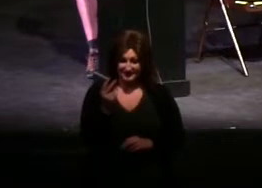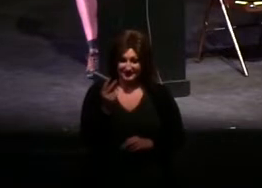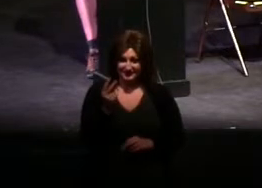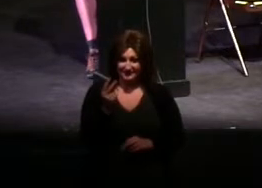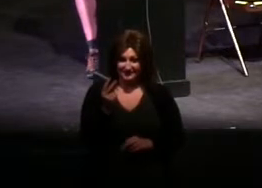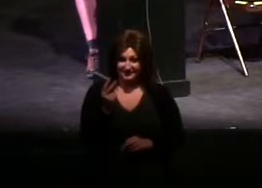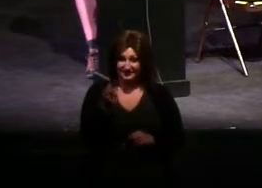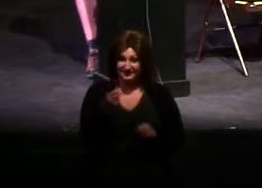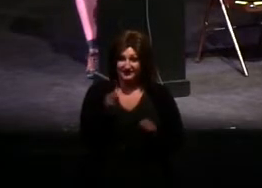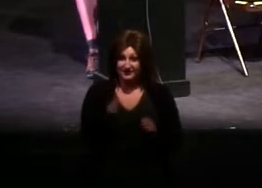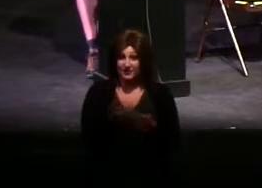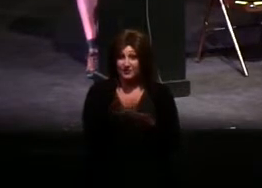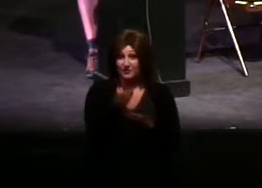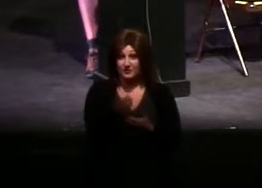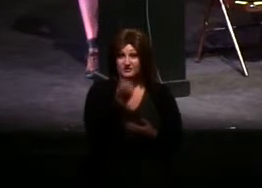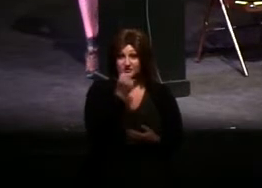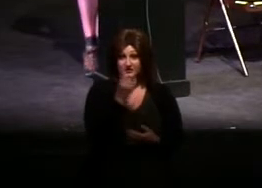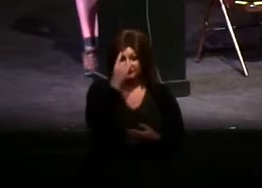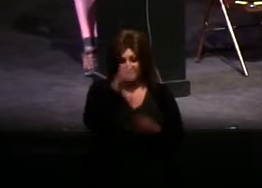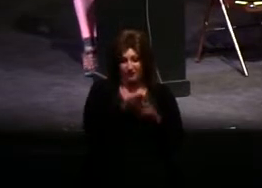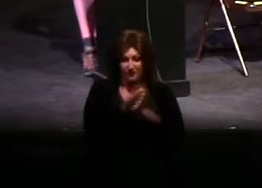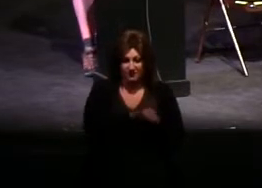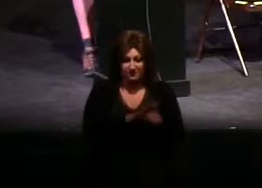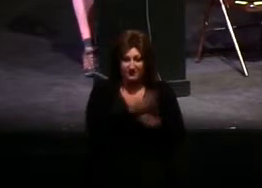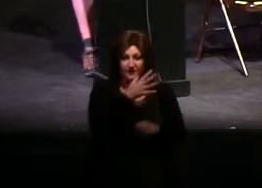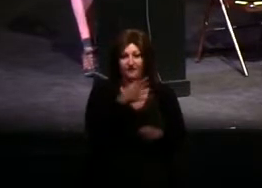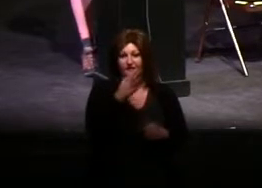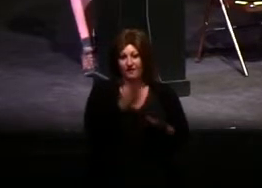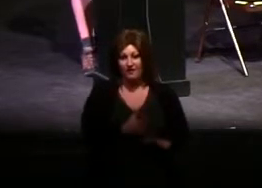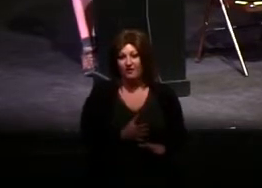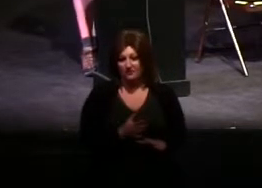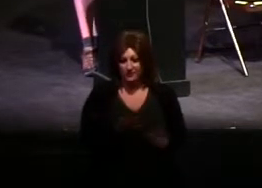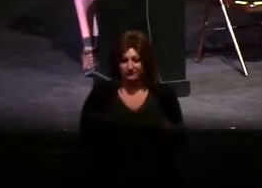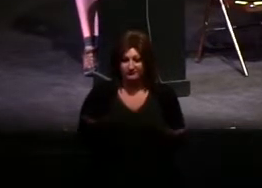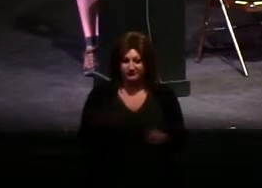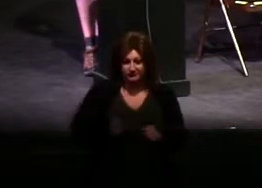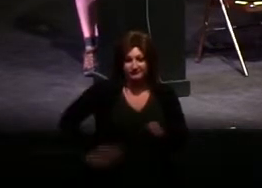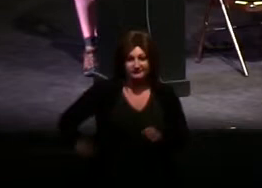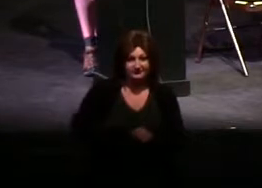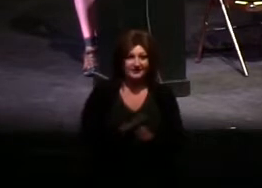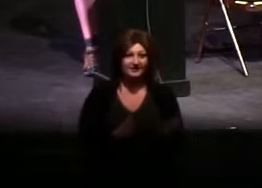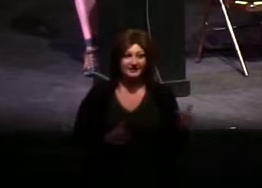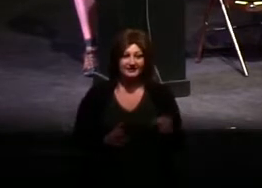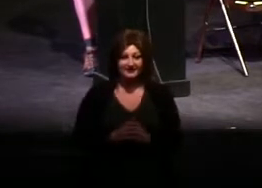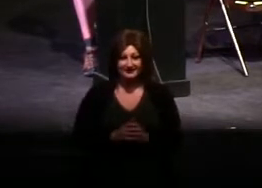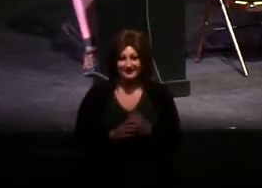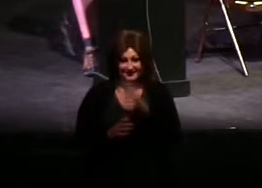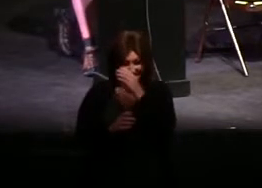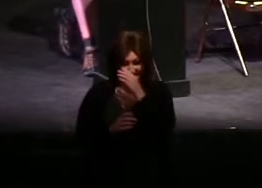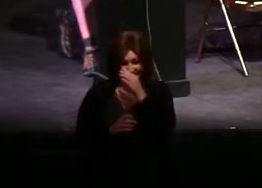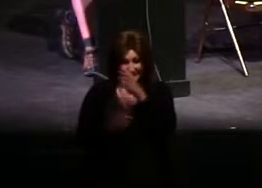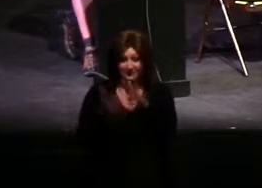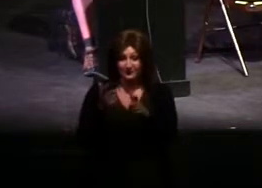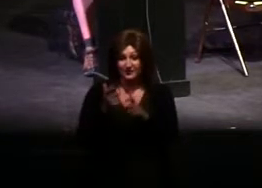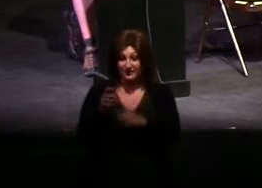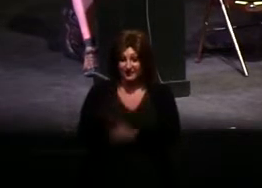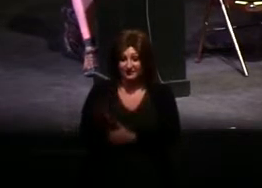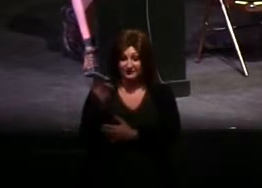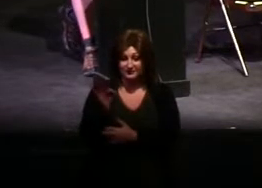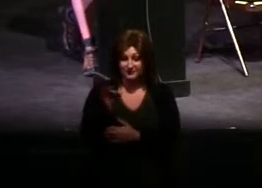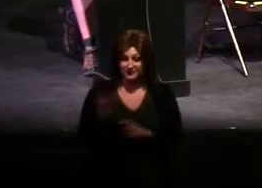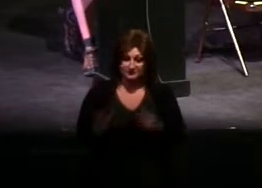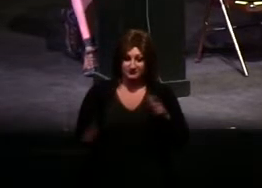he attempts to purchase the goat from a local farmer on the Palouse. Keita quickly chose